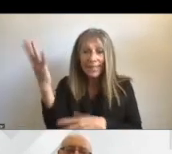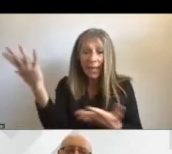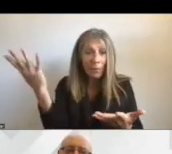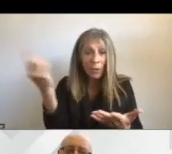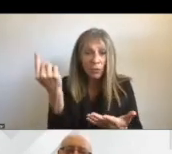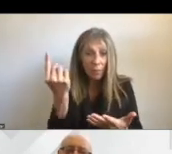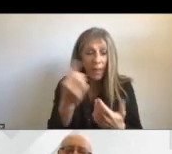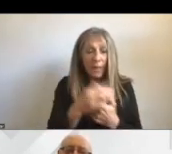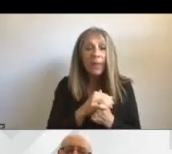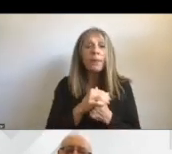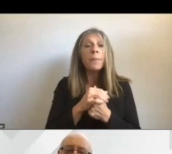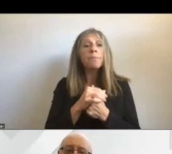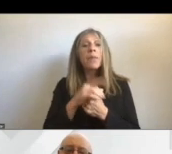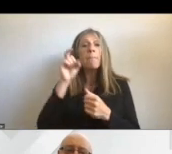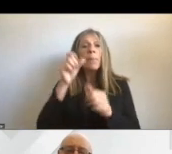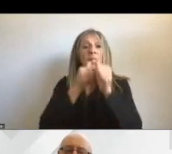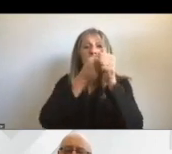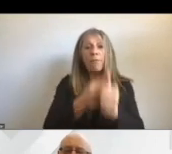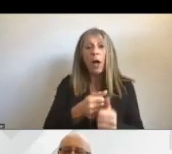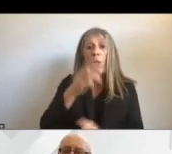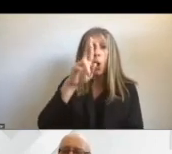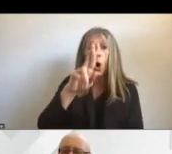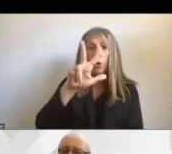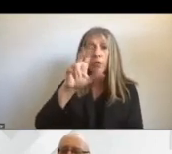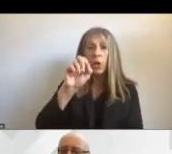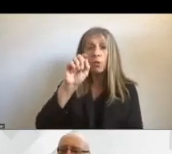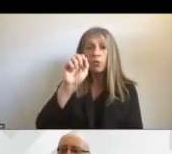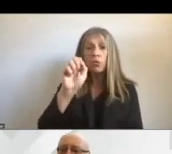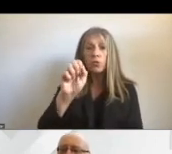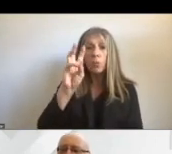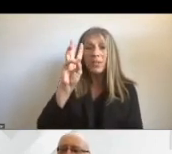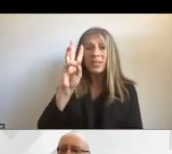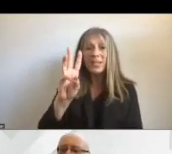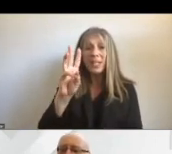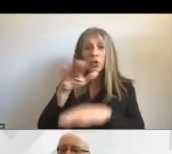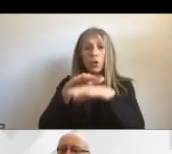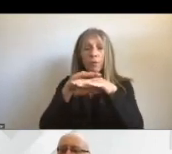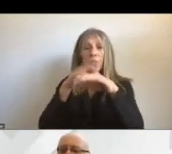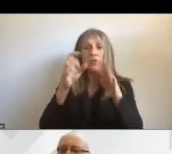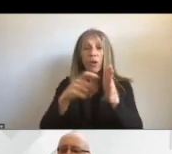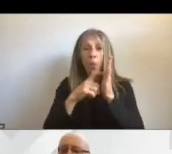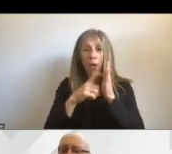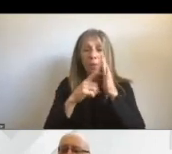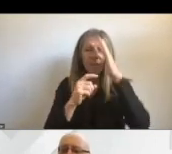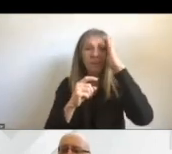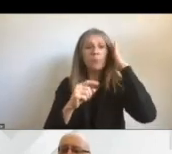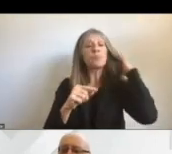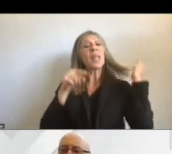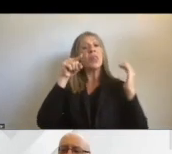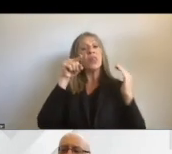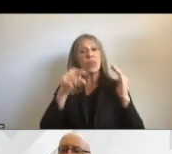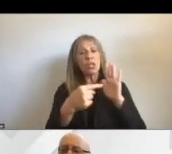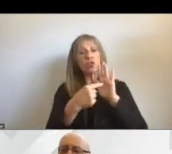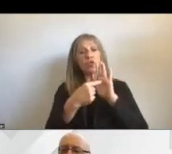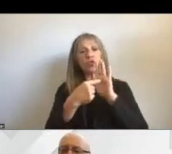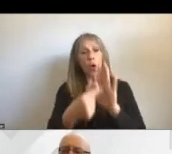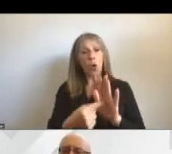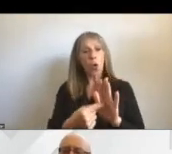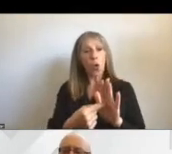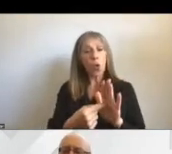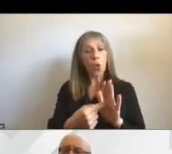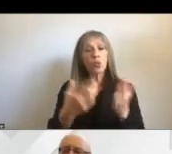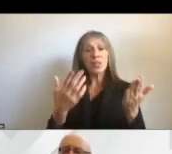wheelchair footprint. It needs to be entirely within the shelter. Where seating is provided within the transit shelter, the clear space must be